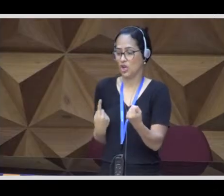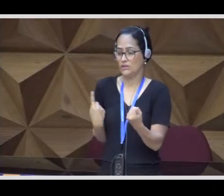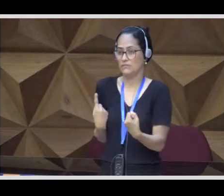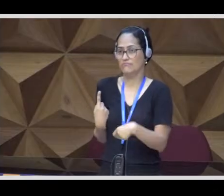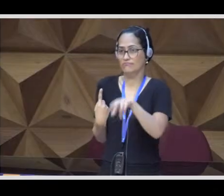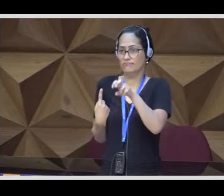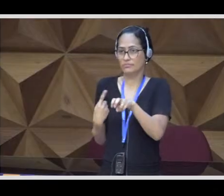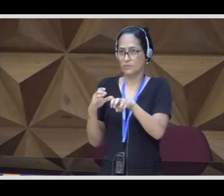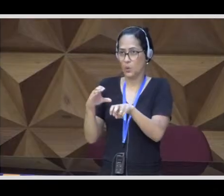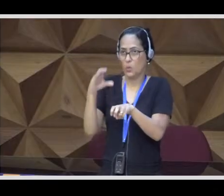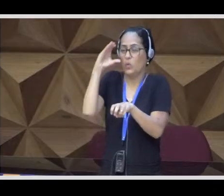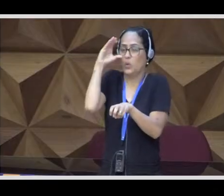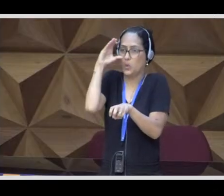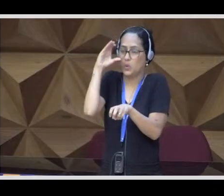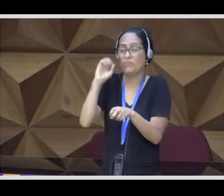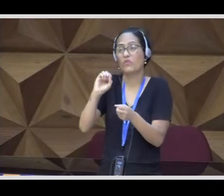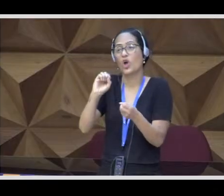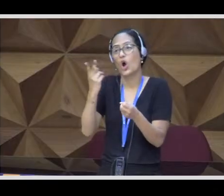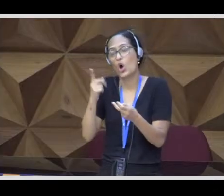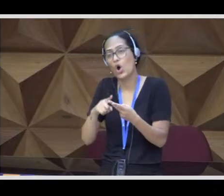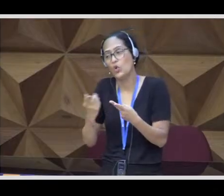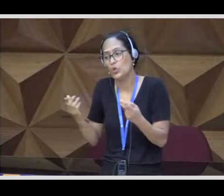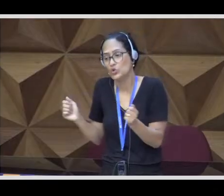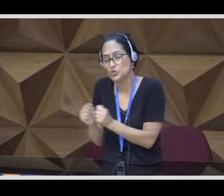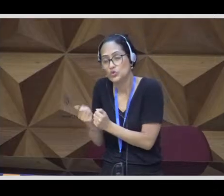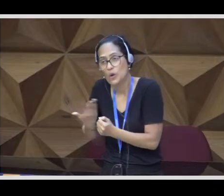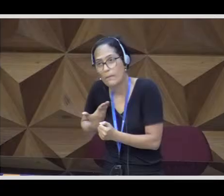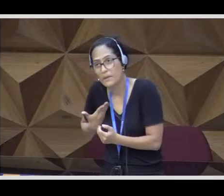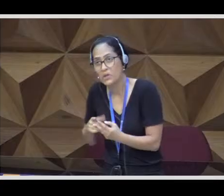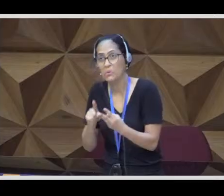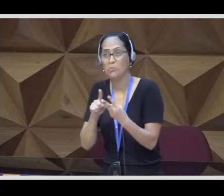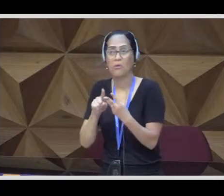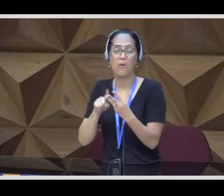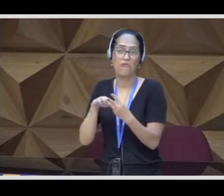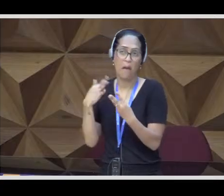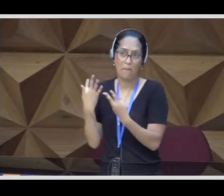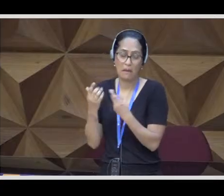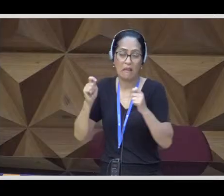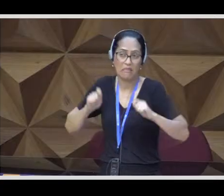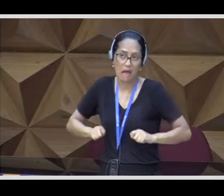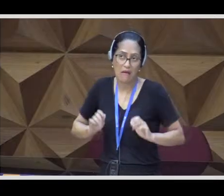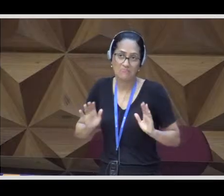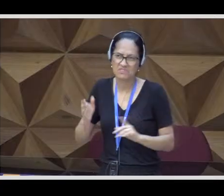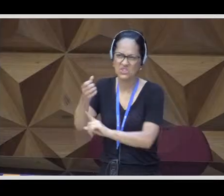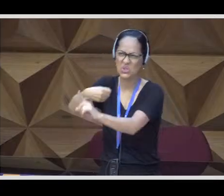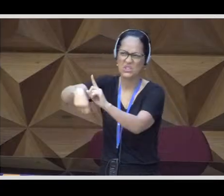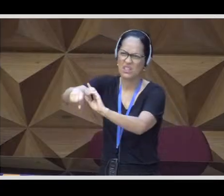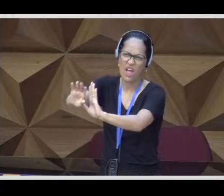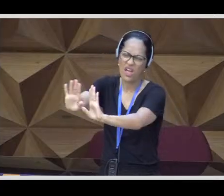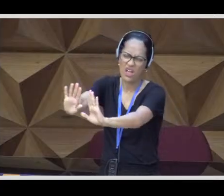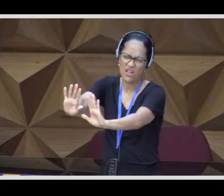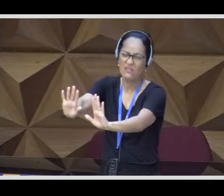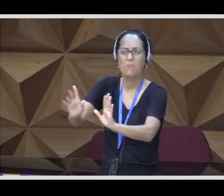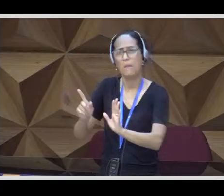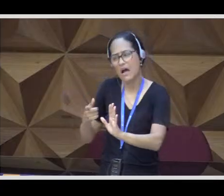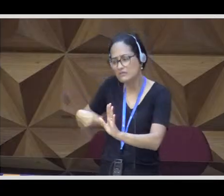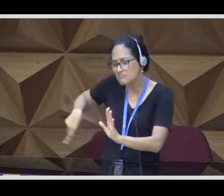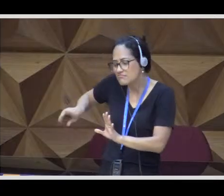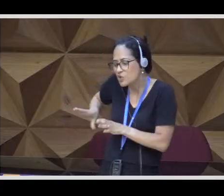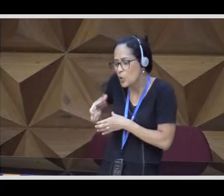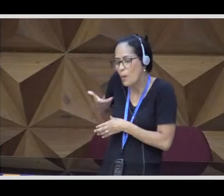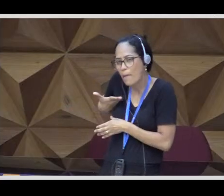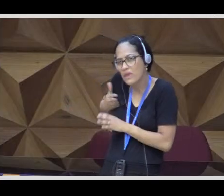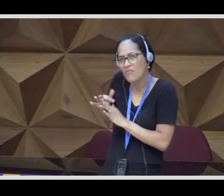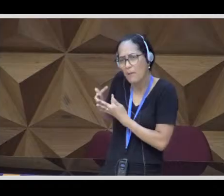friends, in which case I could be doing weird stuff and they probably don't mind. But if I'm on a bus and I'm surrounded by